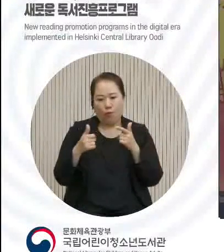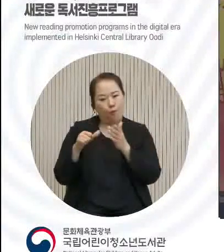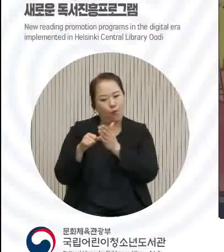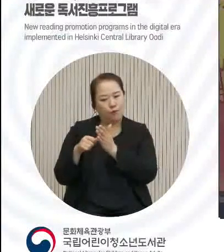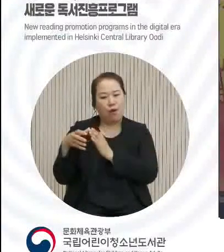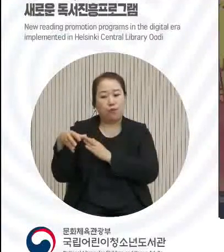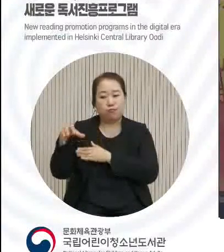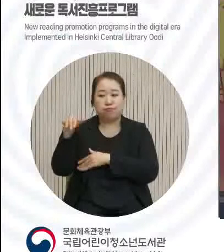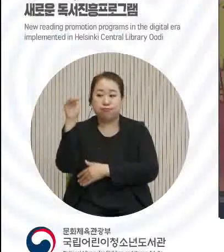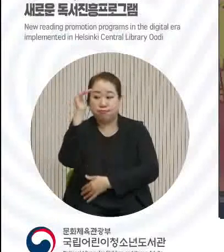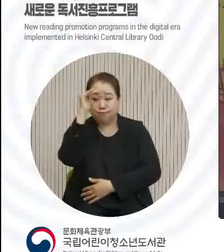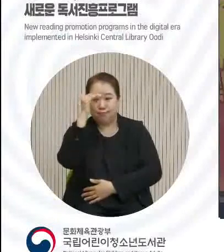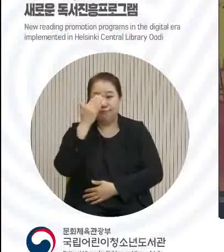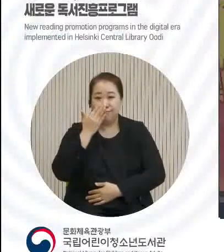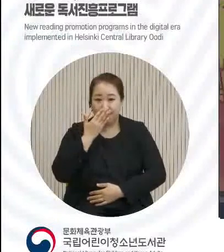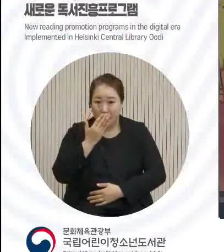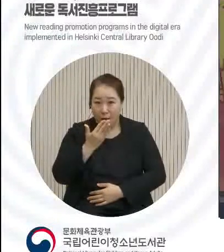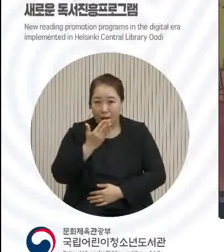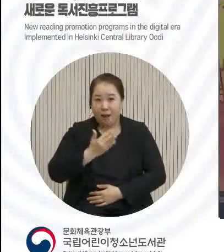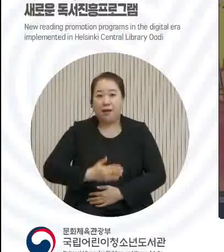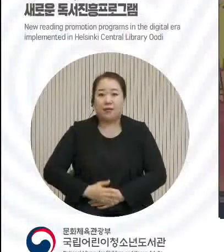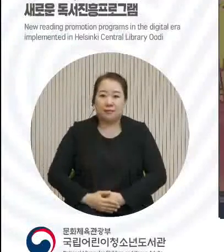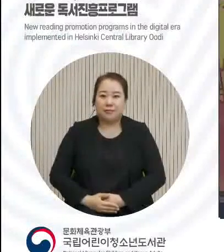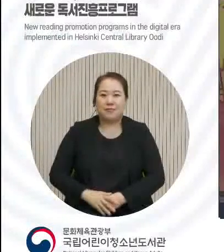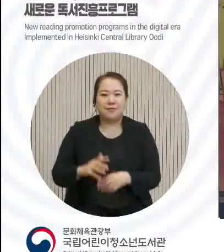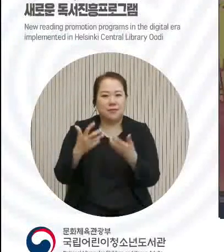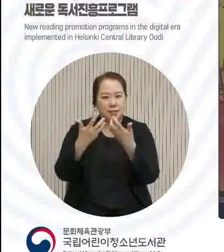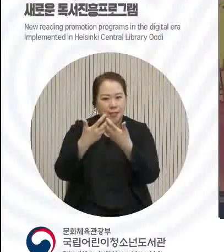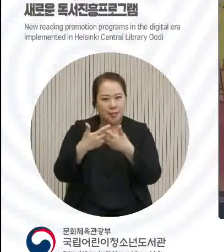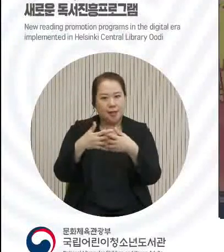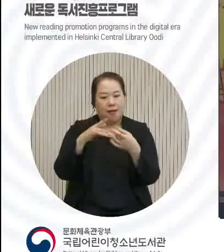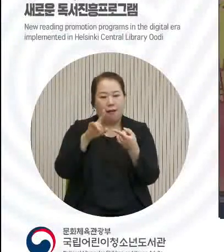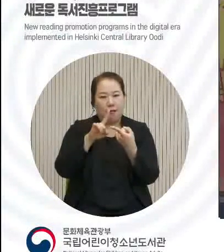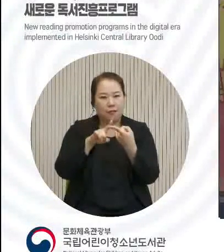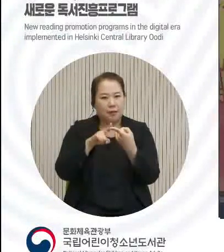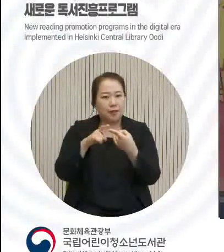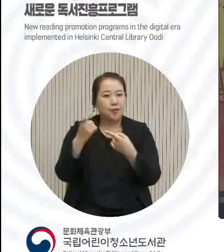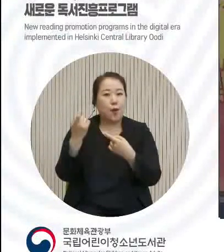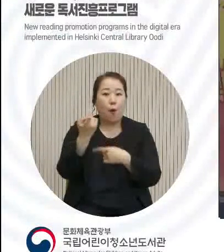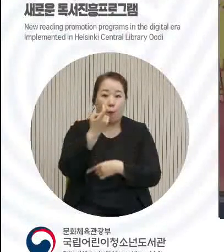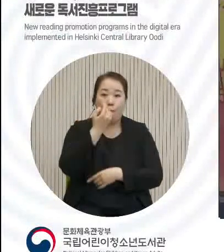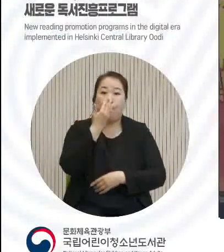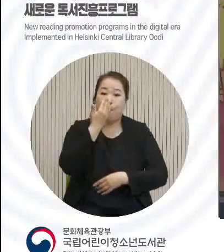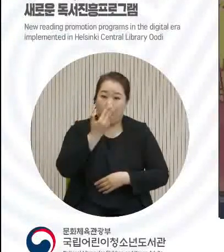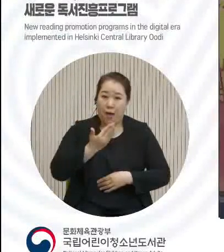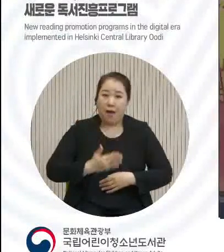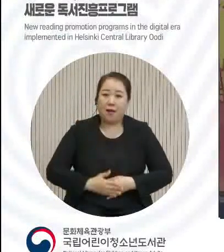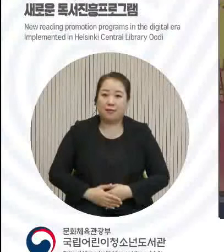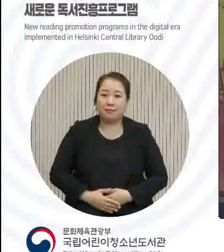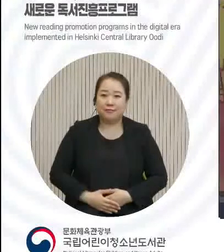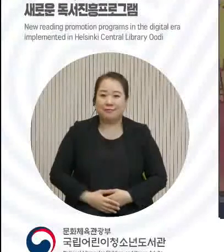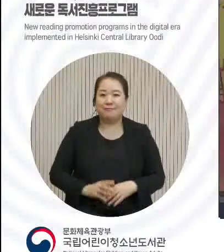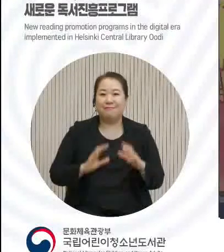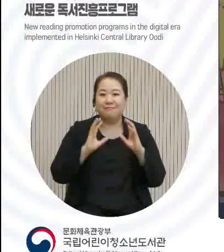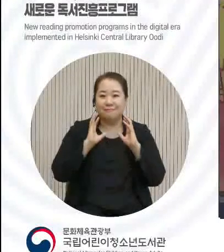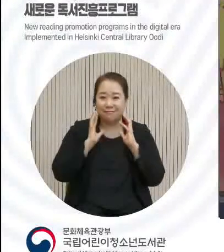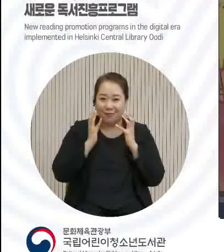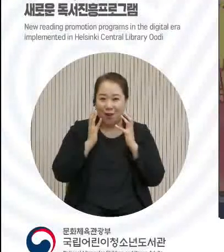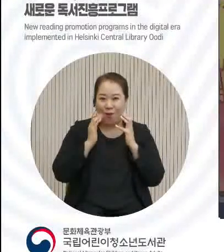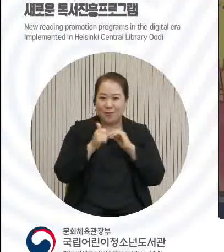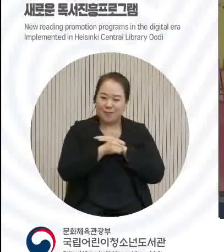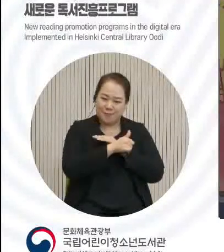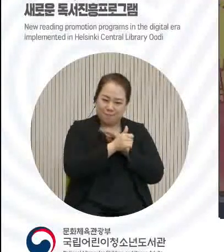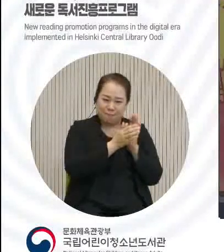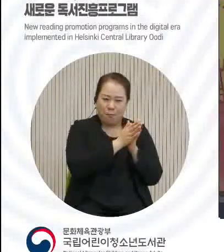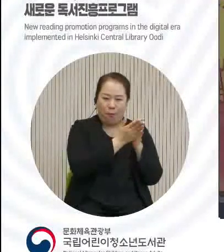and give introduction about the machines that we have in Audi. The children's collection of books or the use of